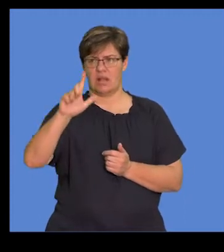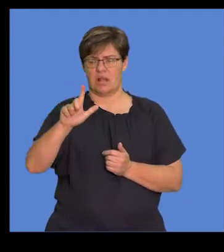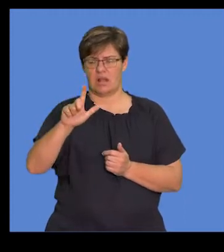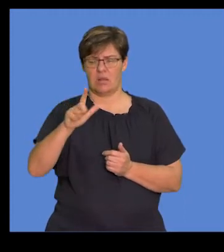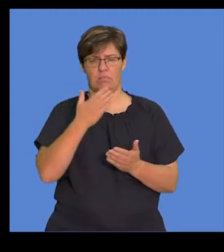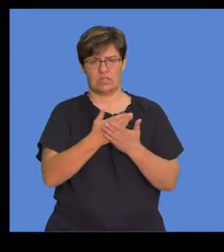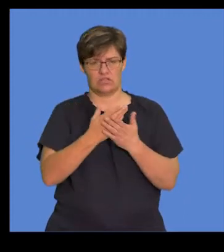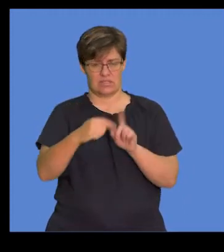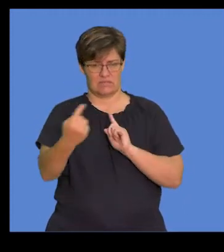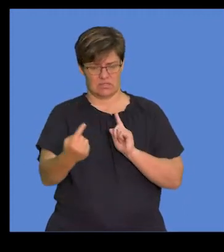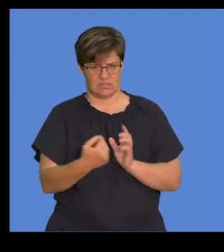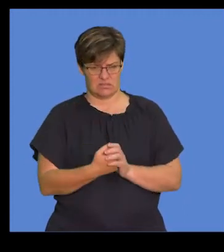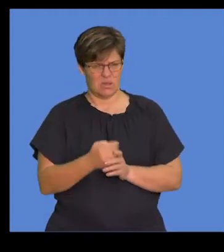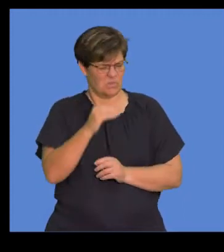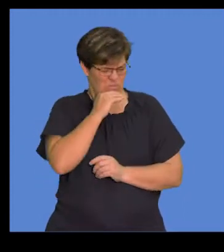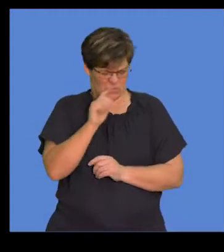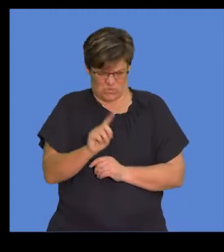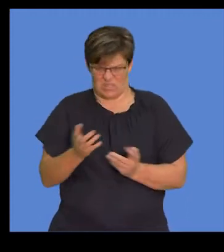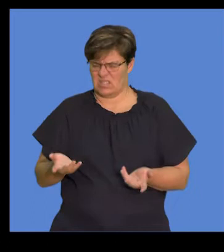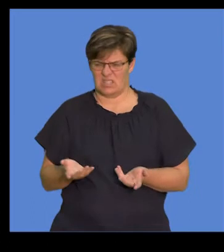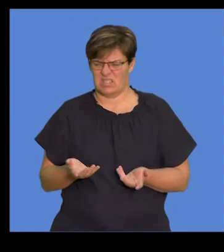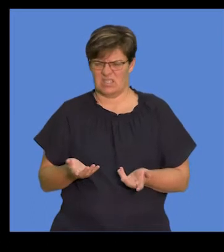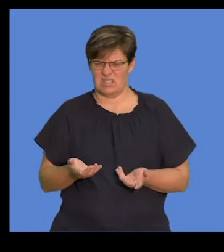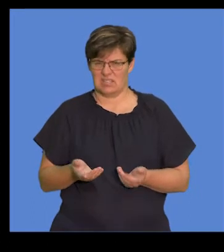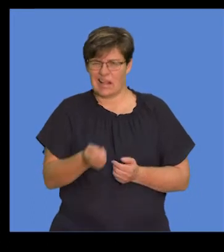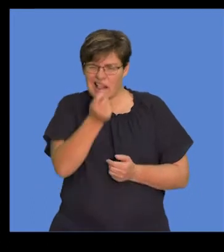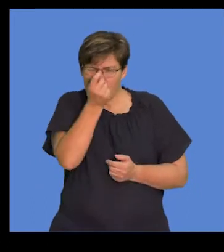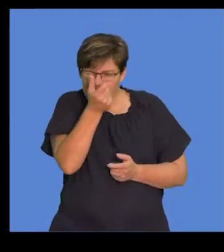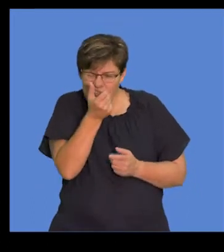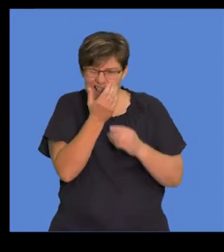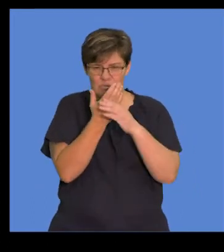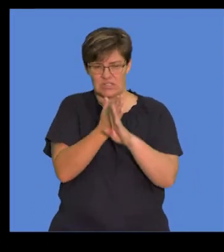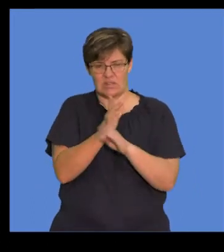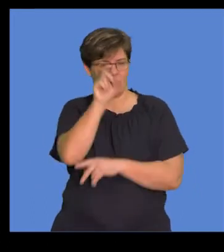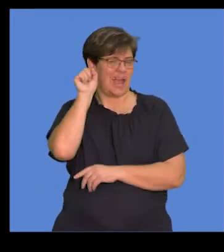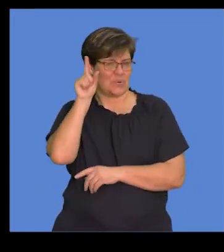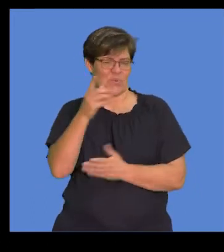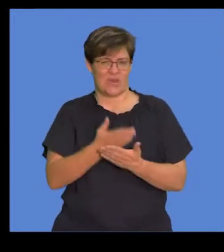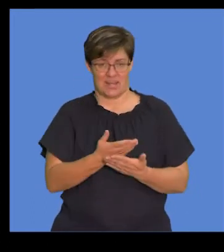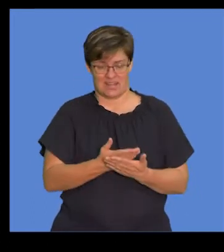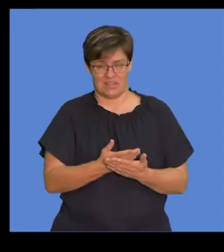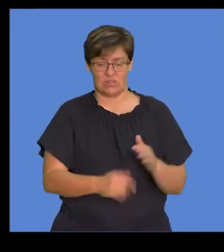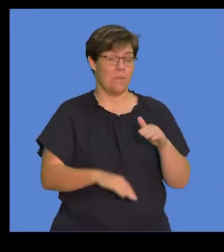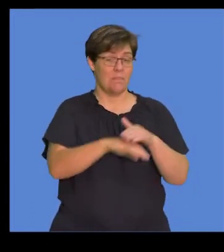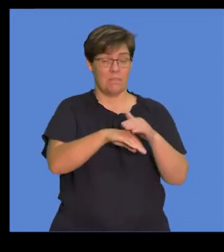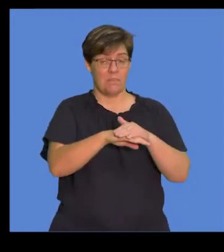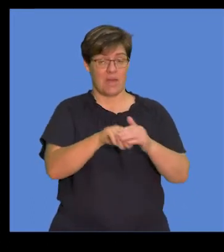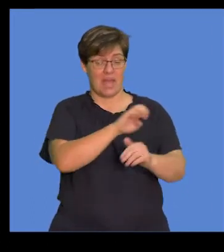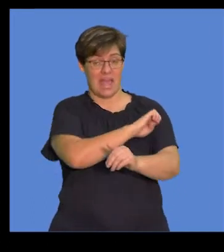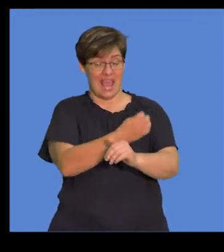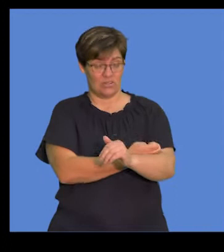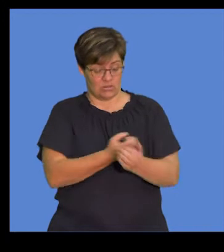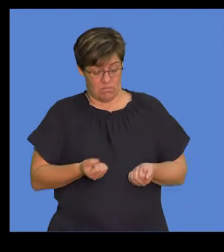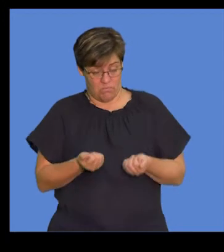Okay, what does that mean? Because the battery has negligible, or a very small resistance that we can ignore, it means